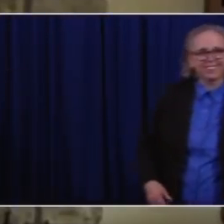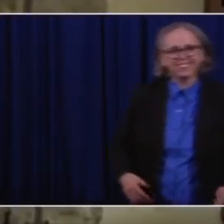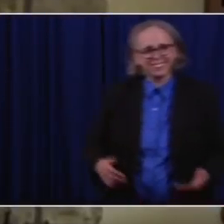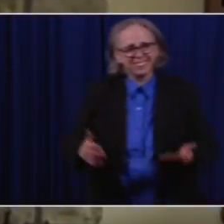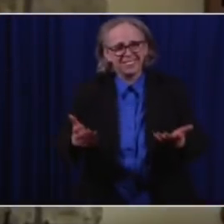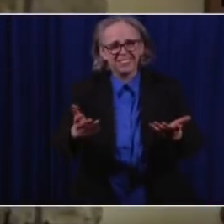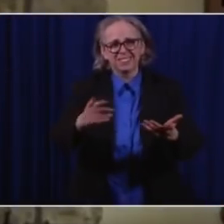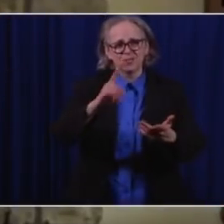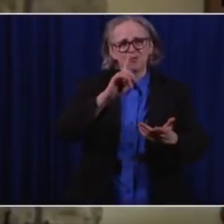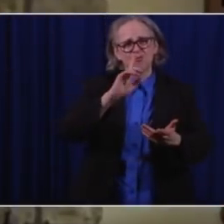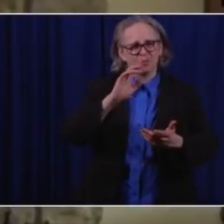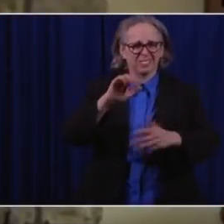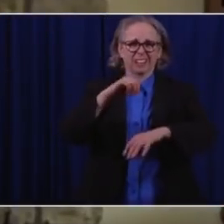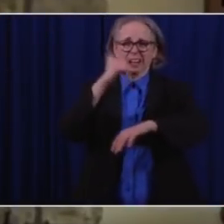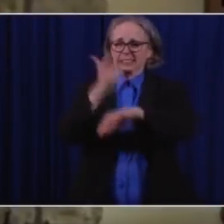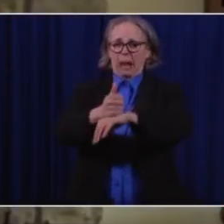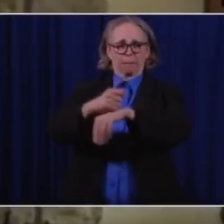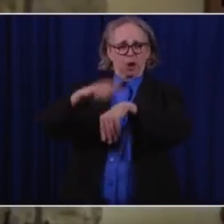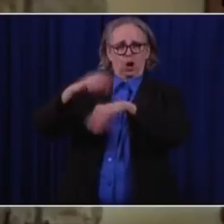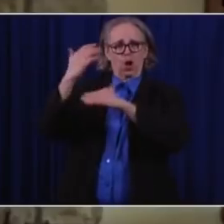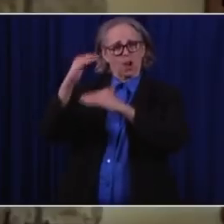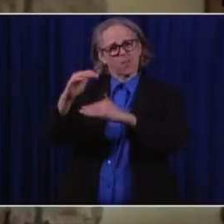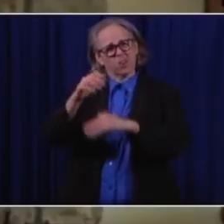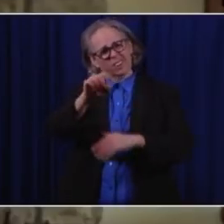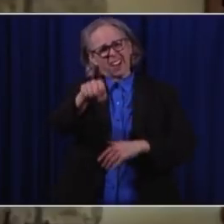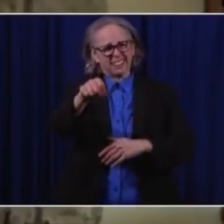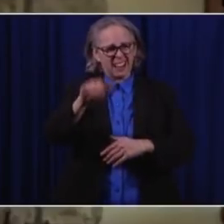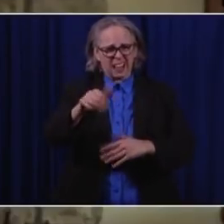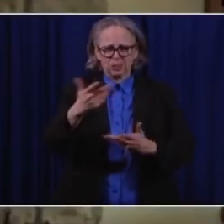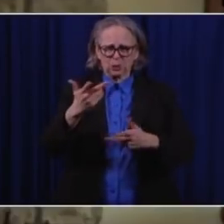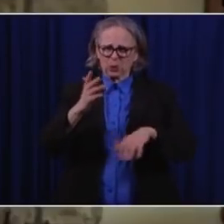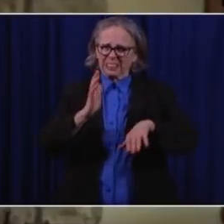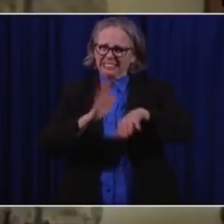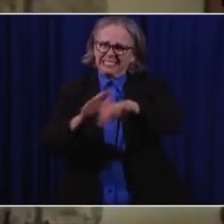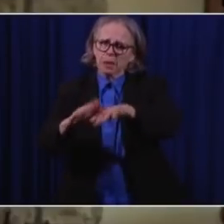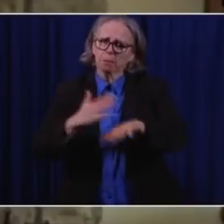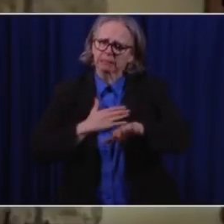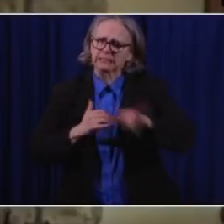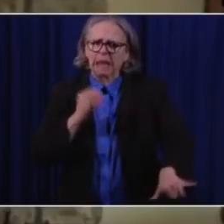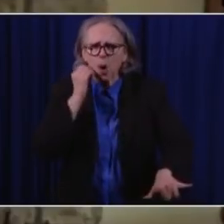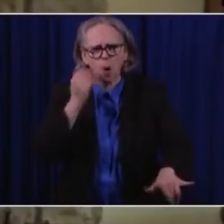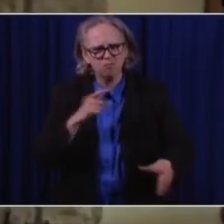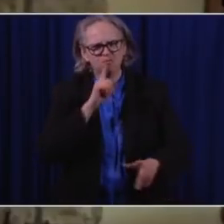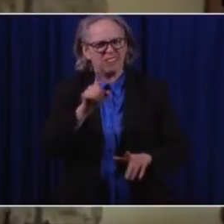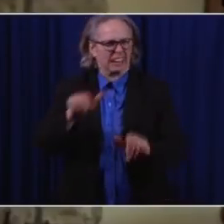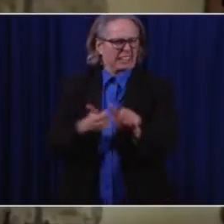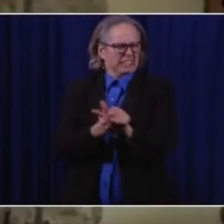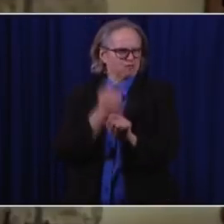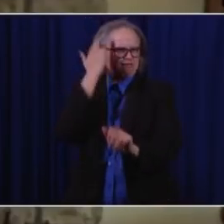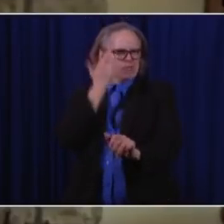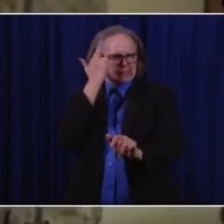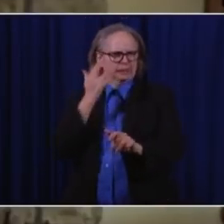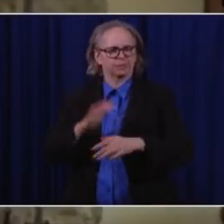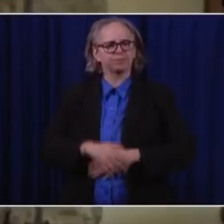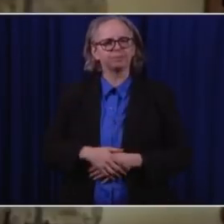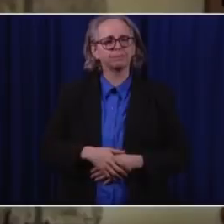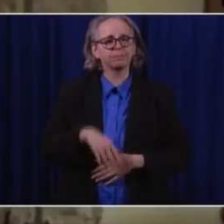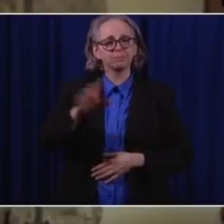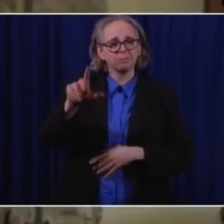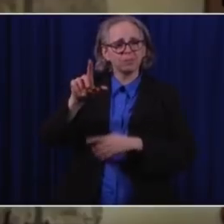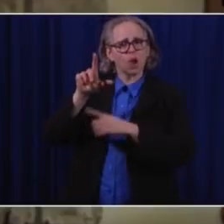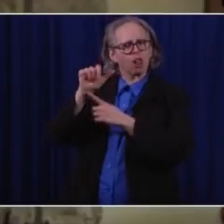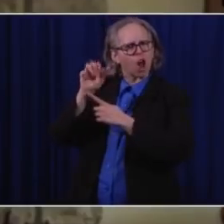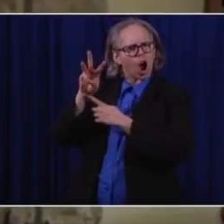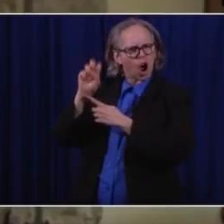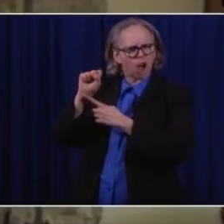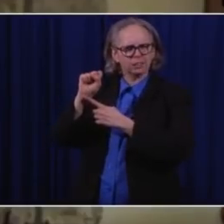that, one of the things that we have learned is that laws reflect norms. They reflect trying to